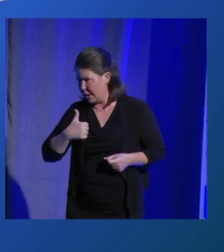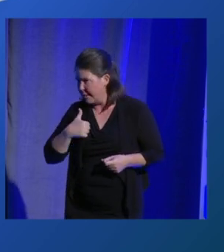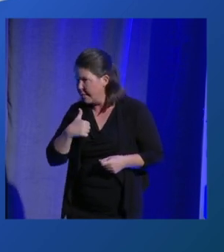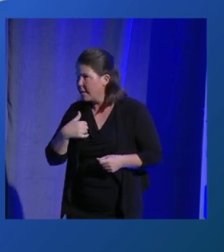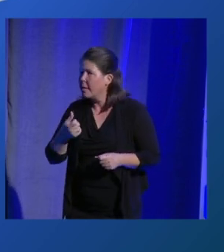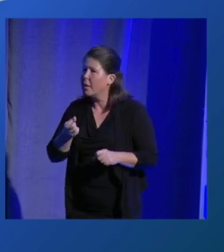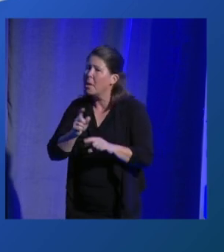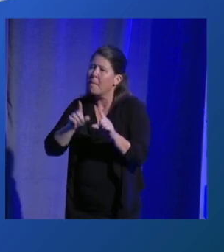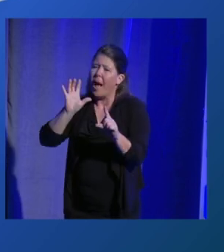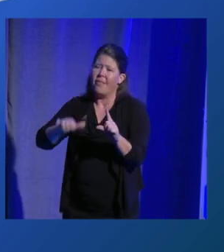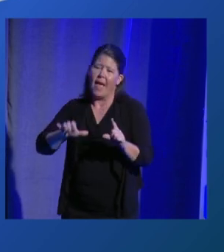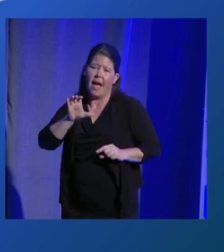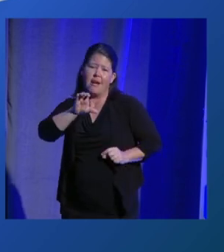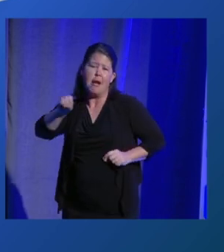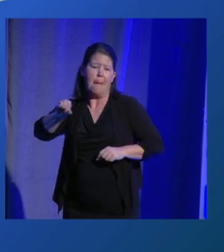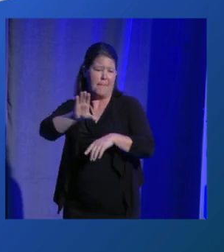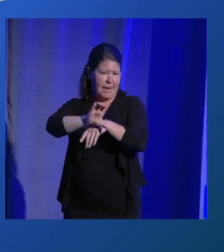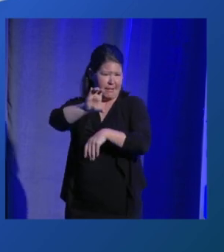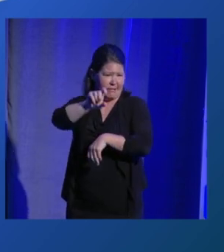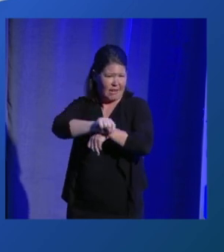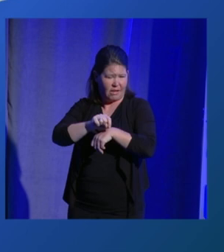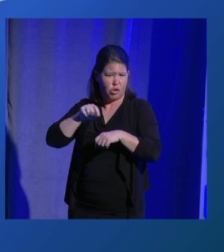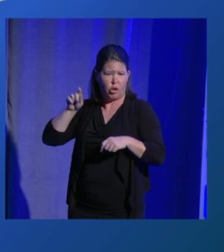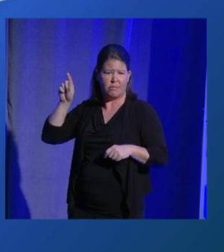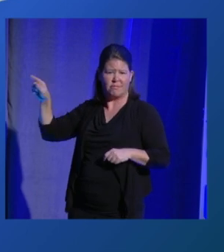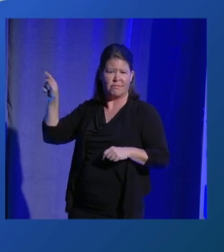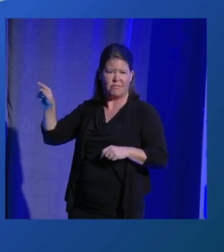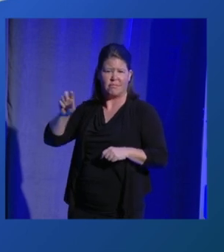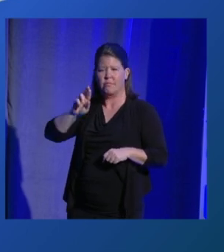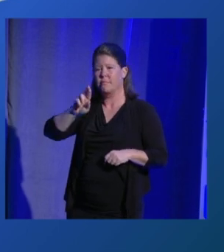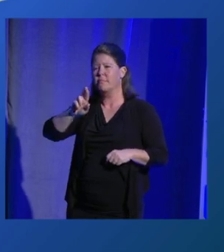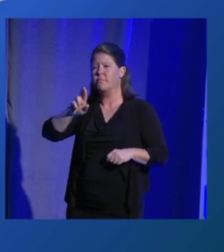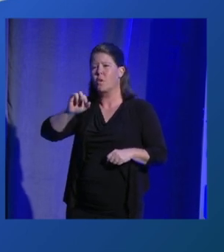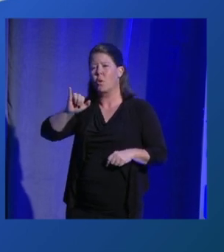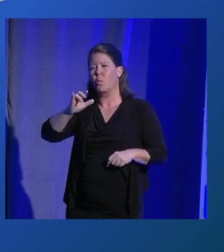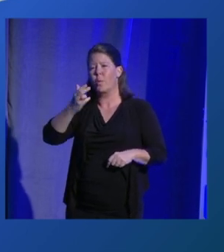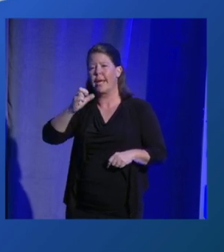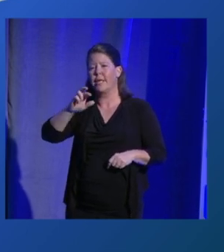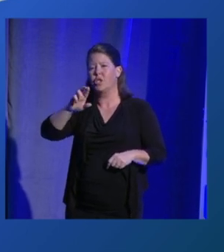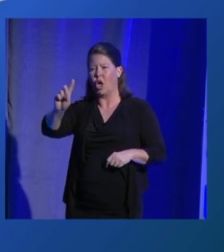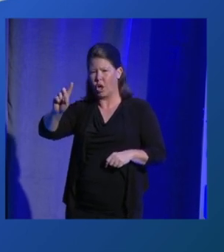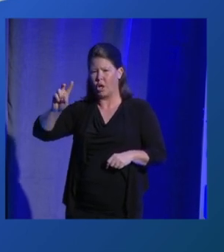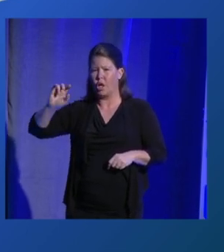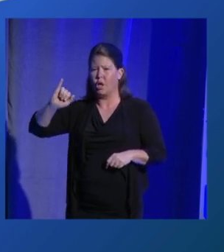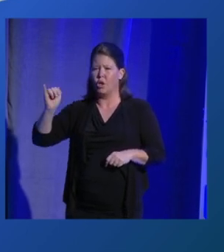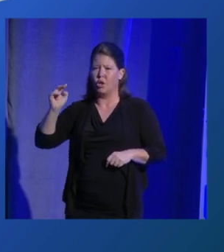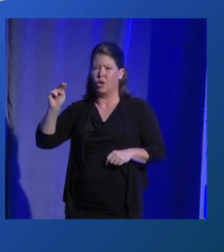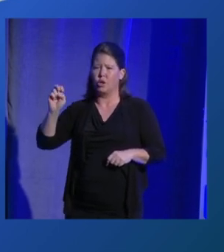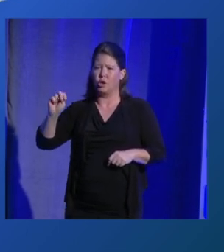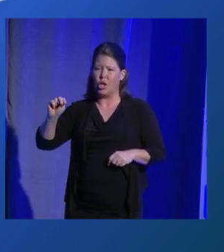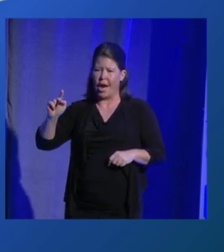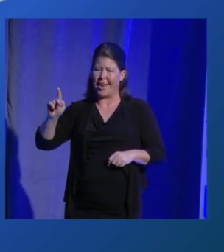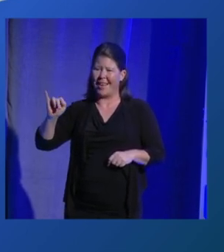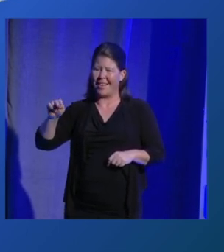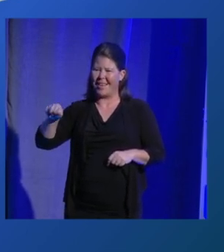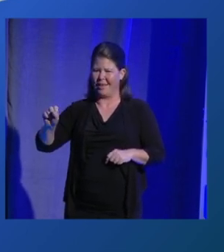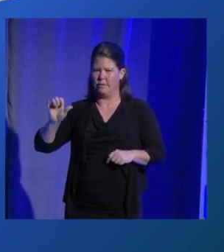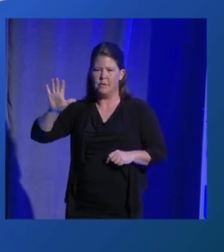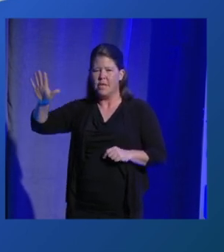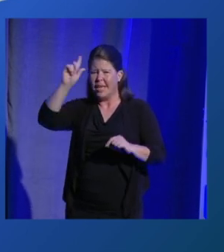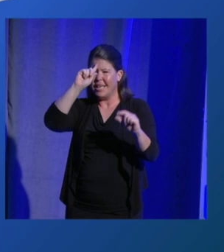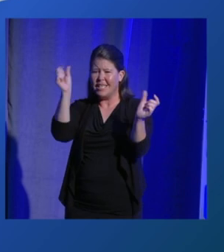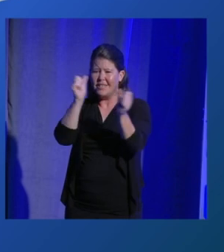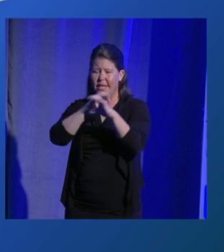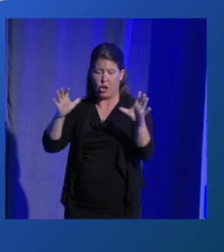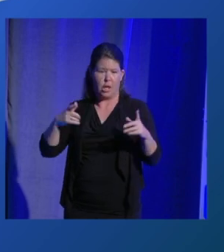company is the vision of a man by the name of Richard Jenkins and Richard was really fascinated with lande